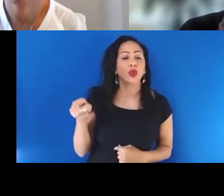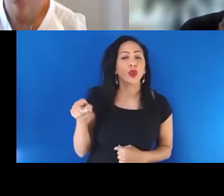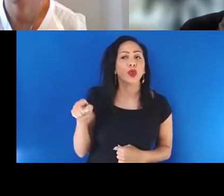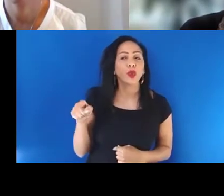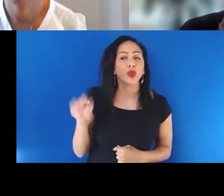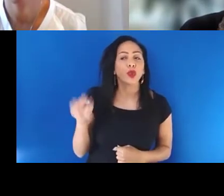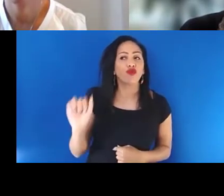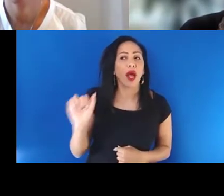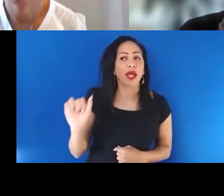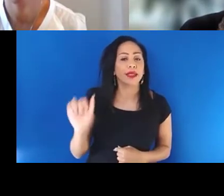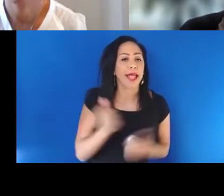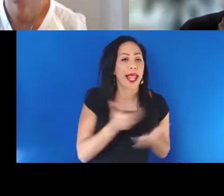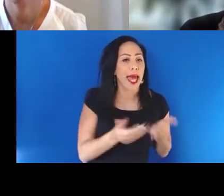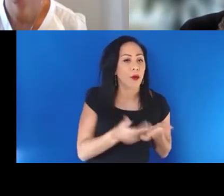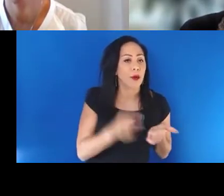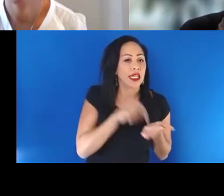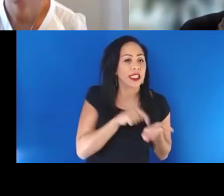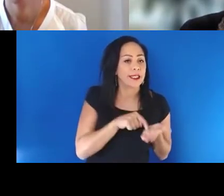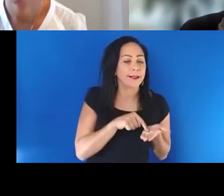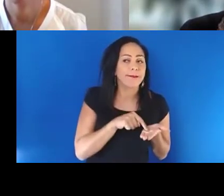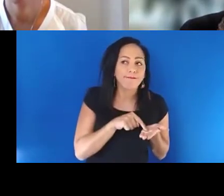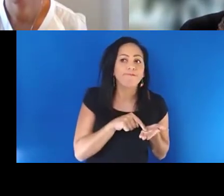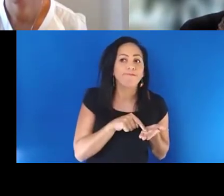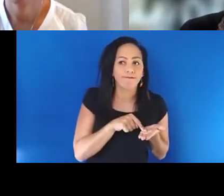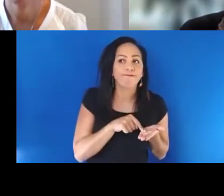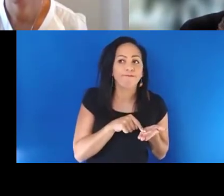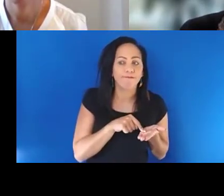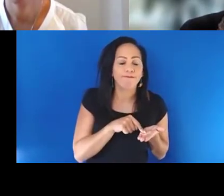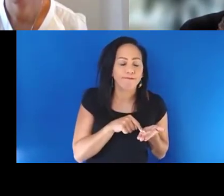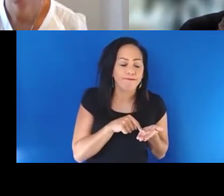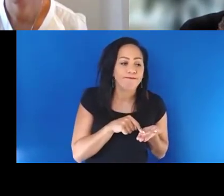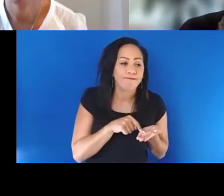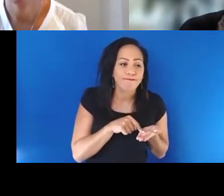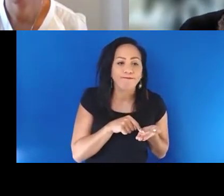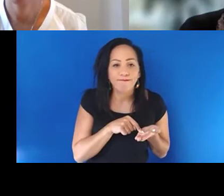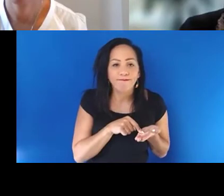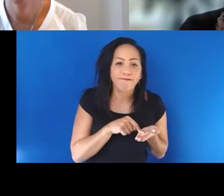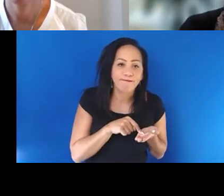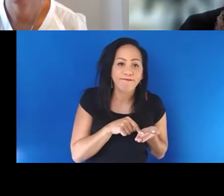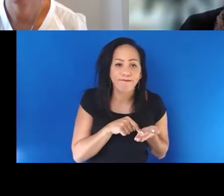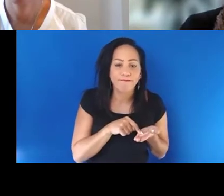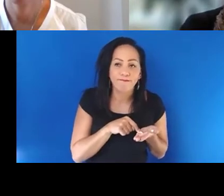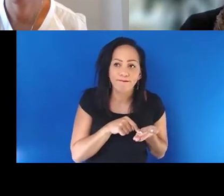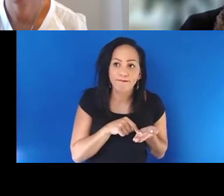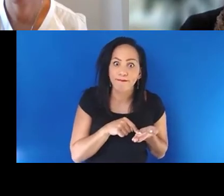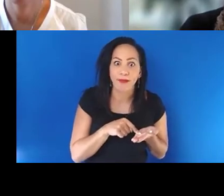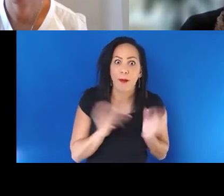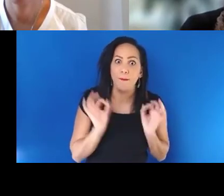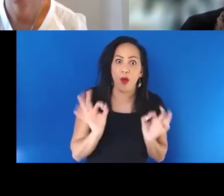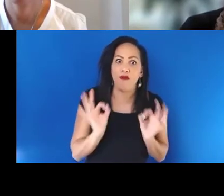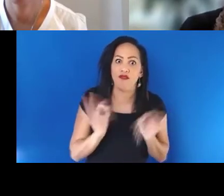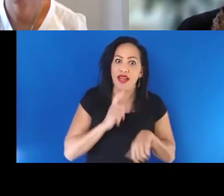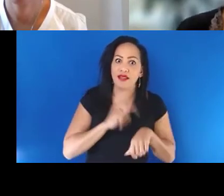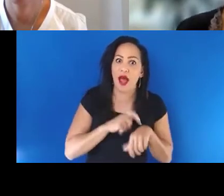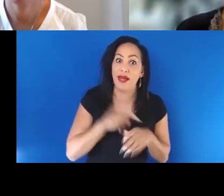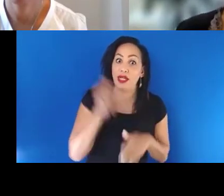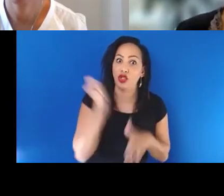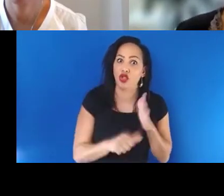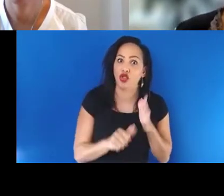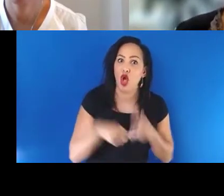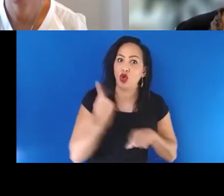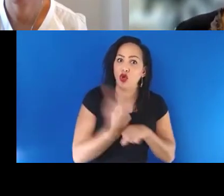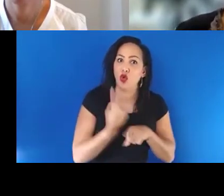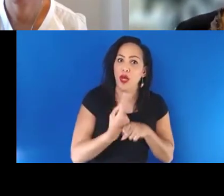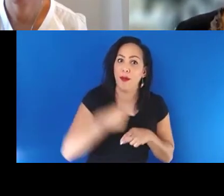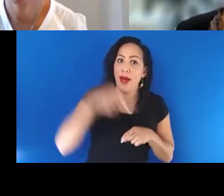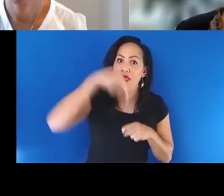for some of them, it was even just about the timing when they could start talking about these issues. They needed an